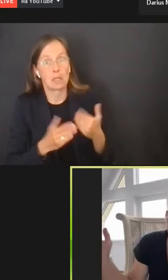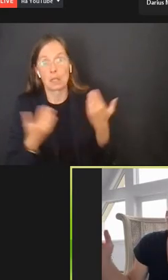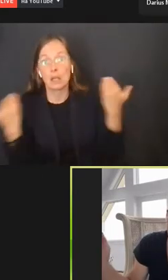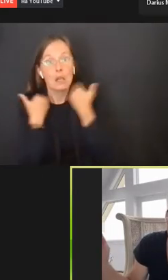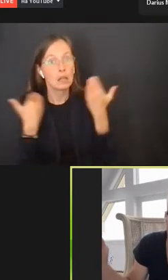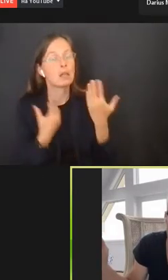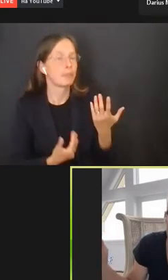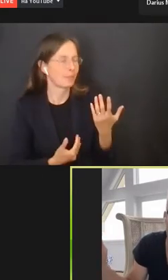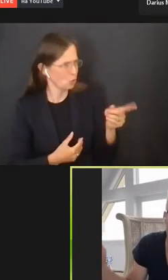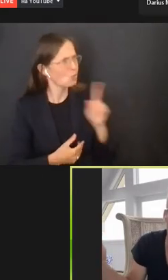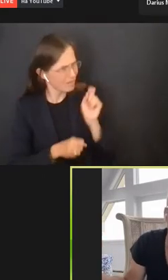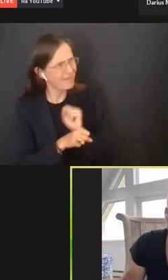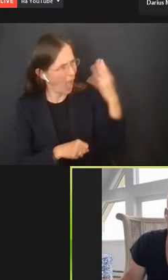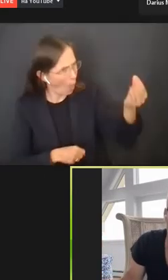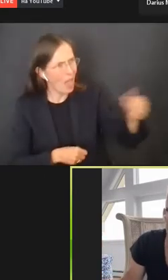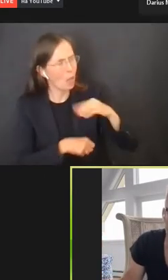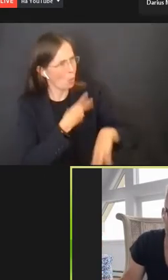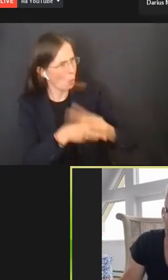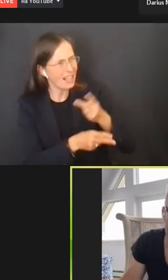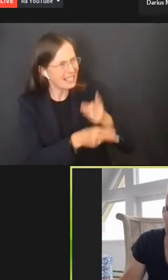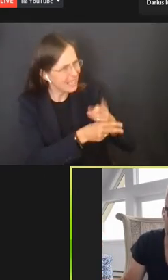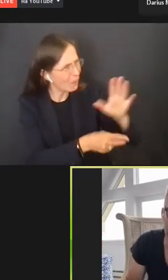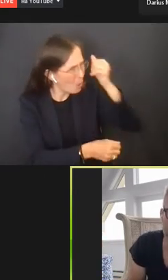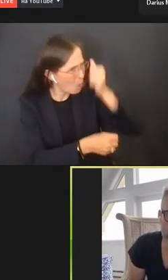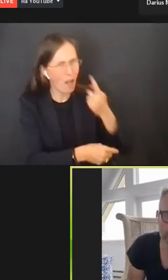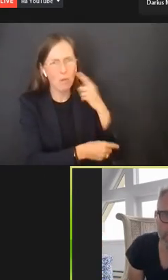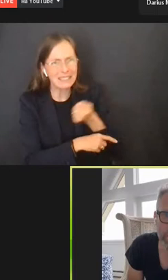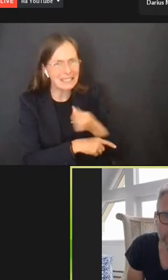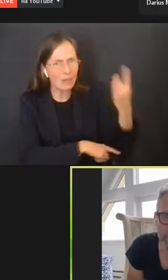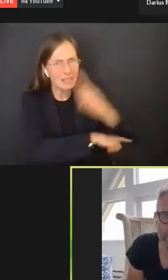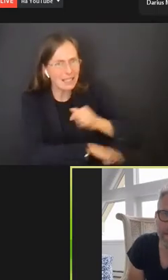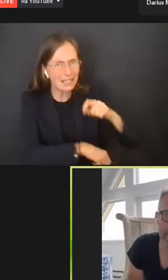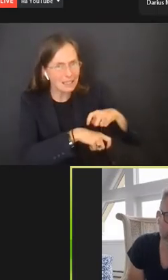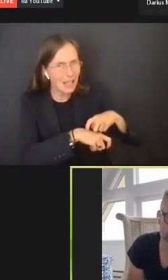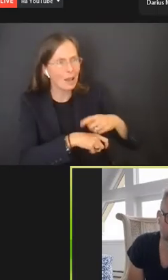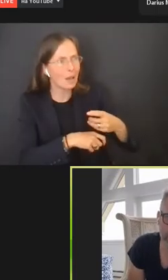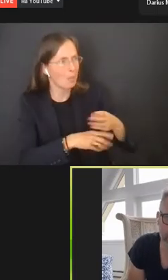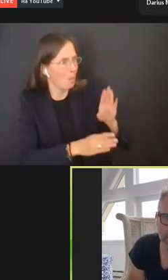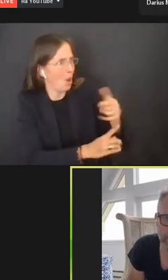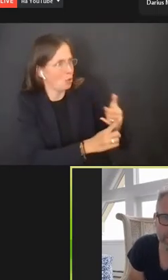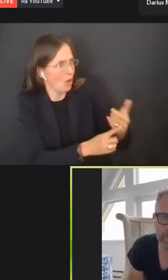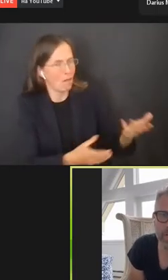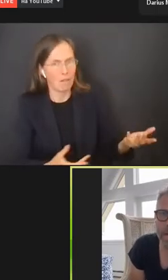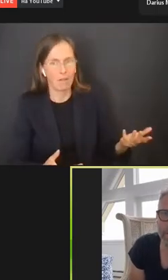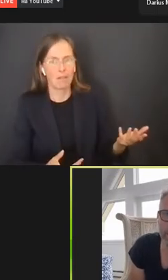out there in the world, taking care of your brother for days on end by yourself. It's just a level